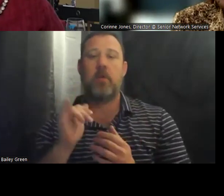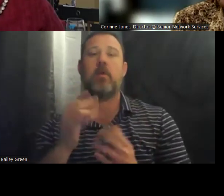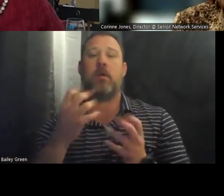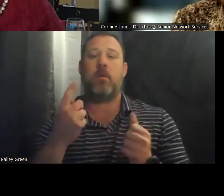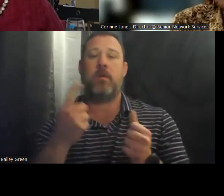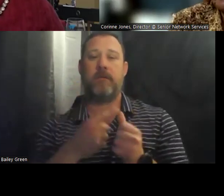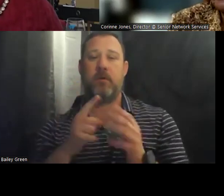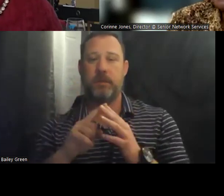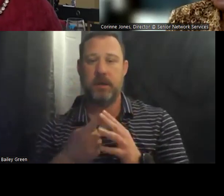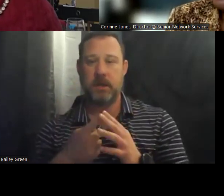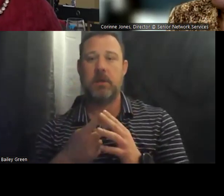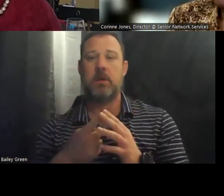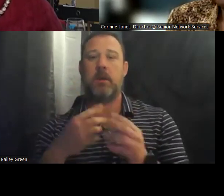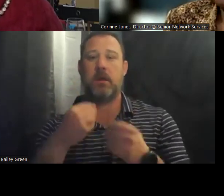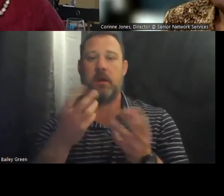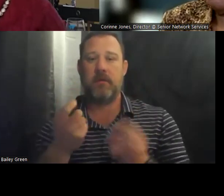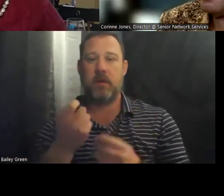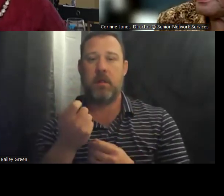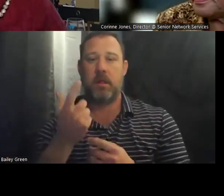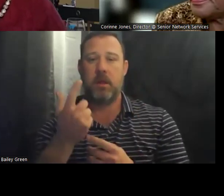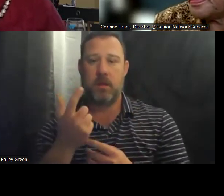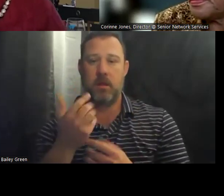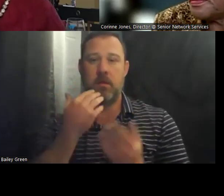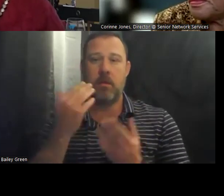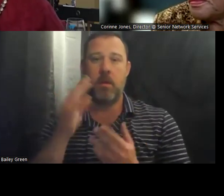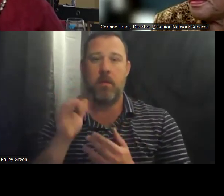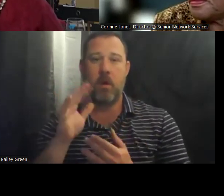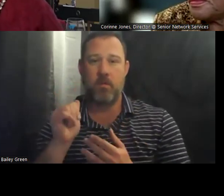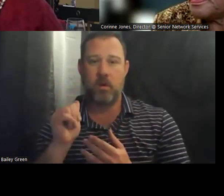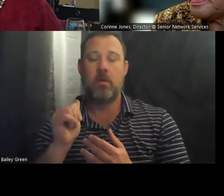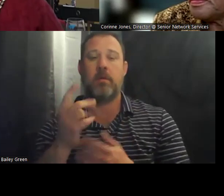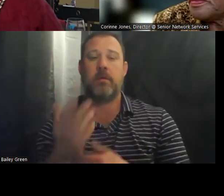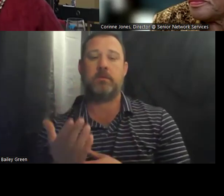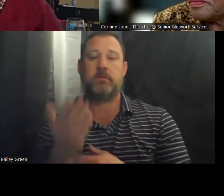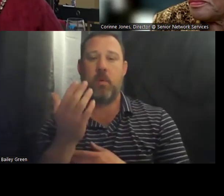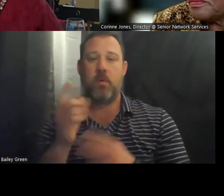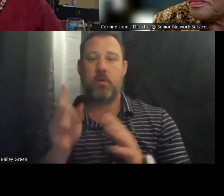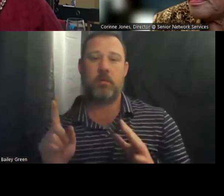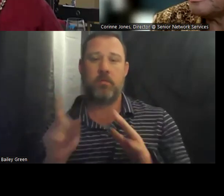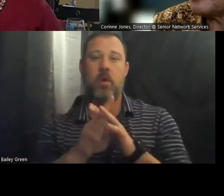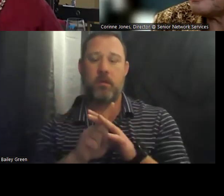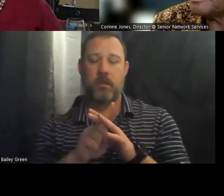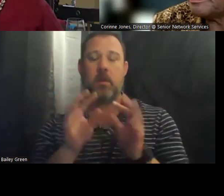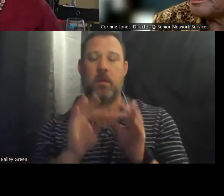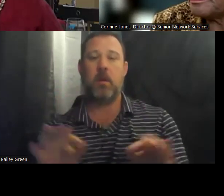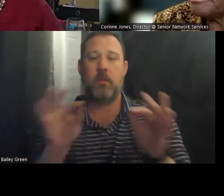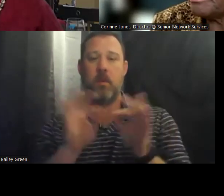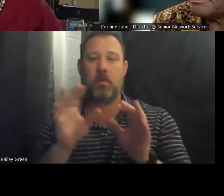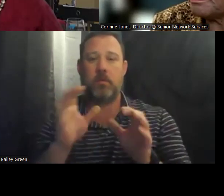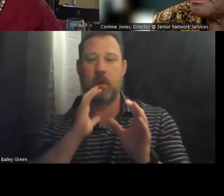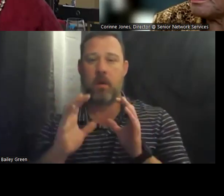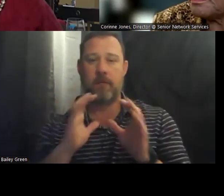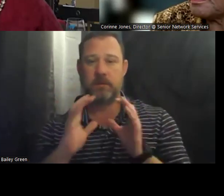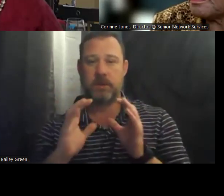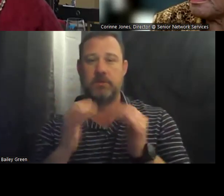first begin by giving a little bit of a nod to Barbara, who this morning brought something very important into the